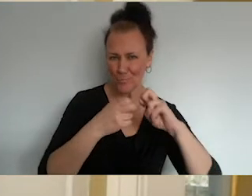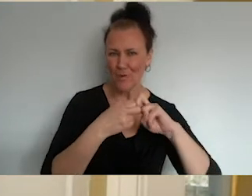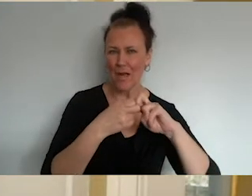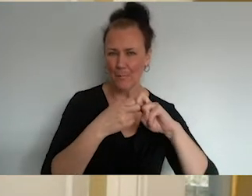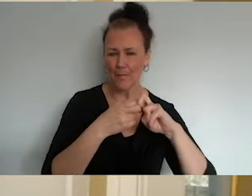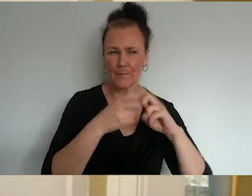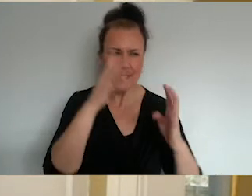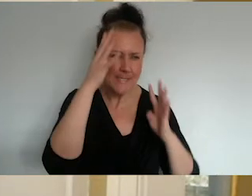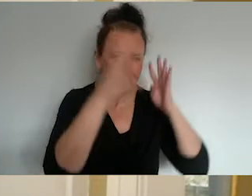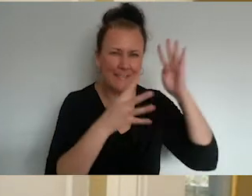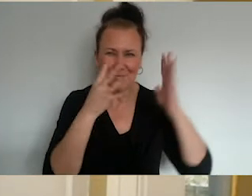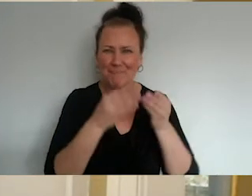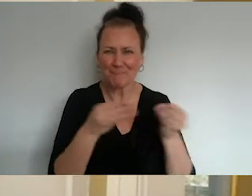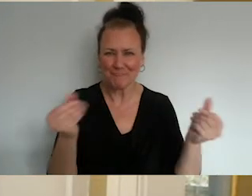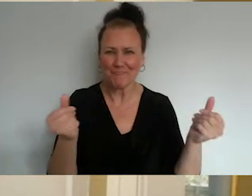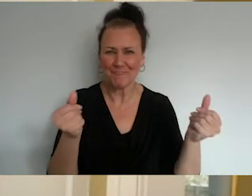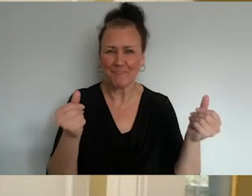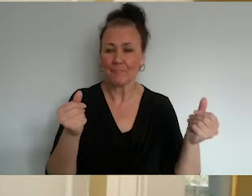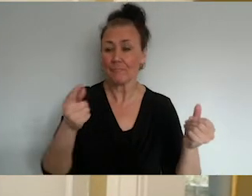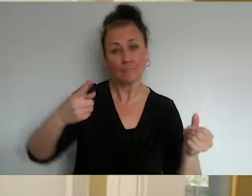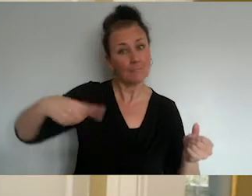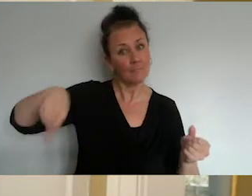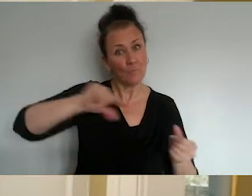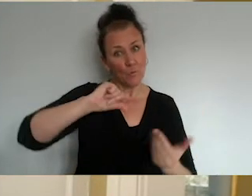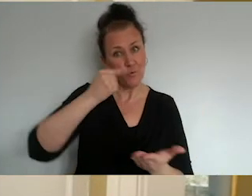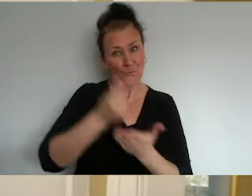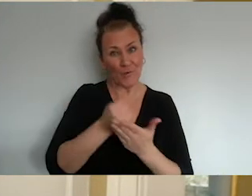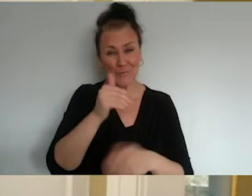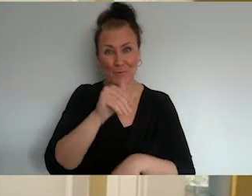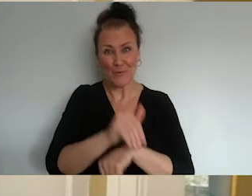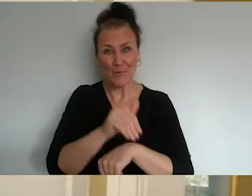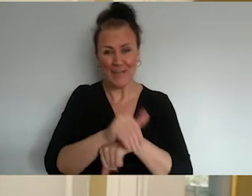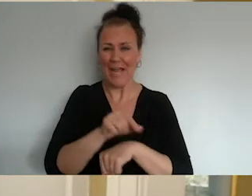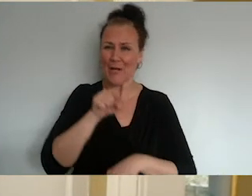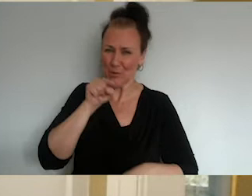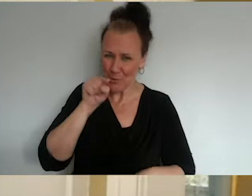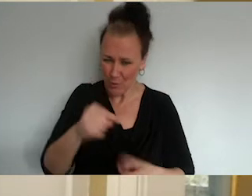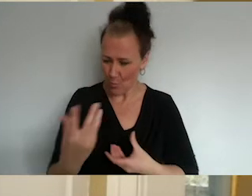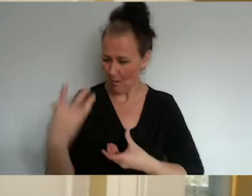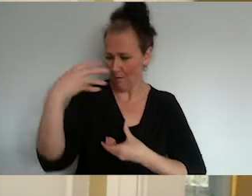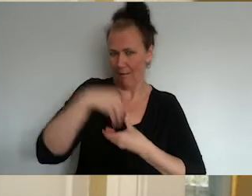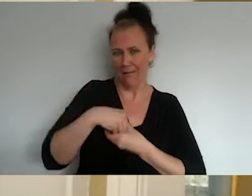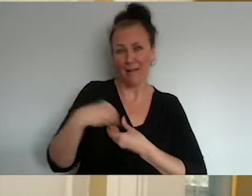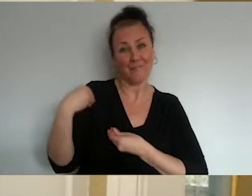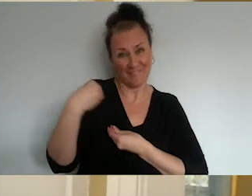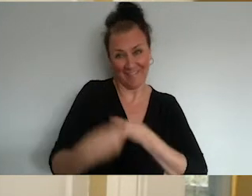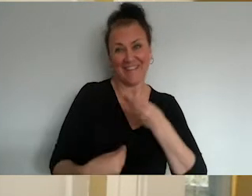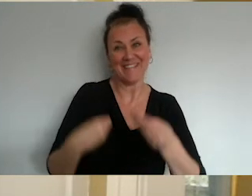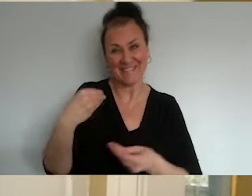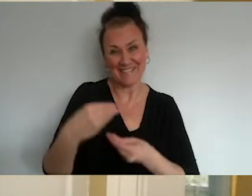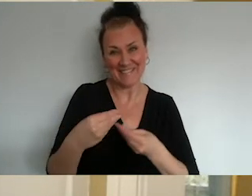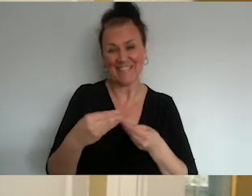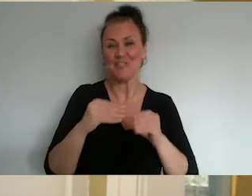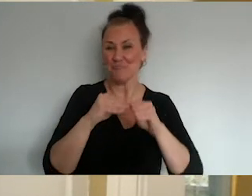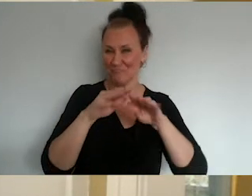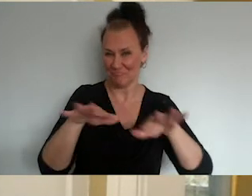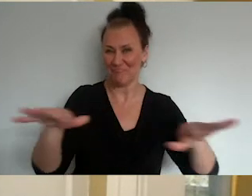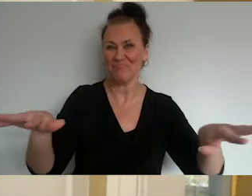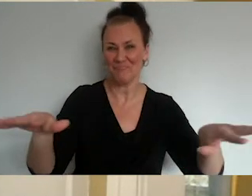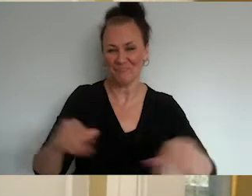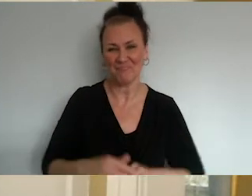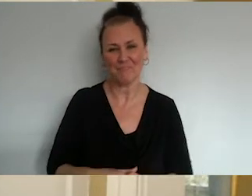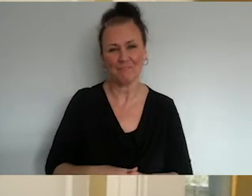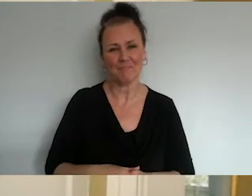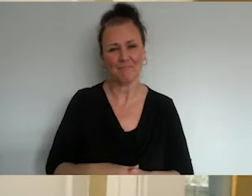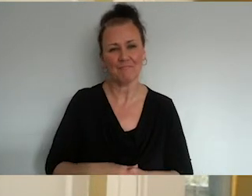problems. All of you who are graduating tonight are the legacy of that ongoing creative ferment. Many